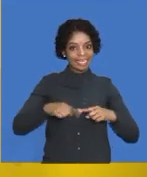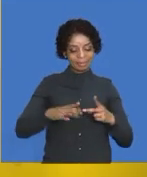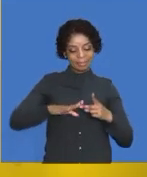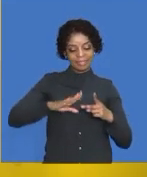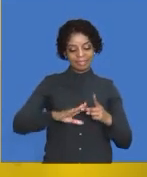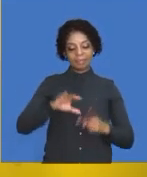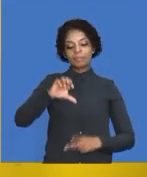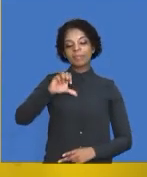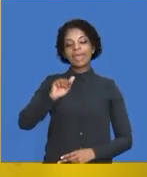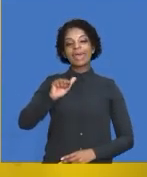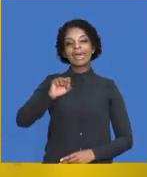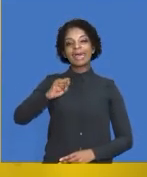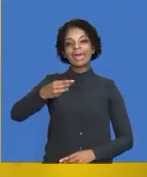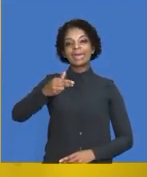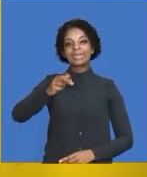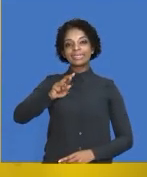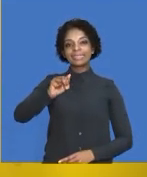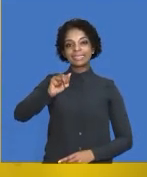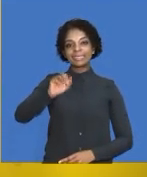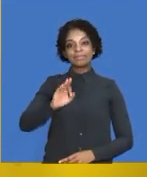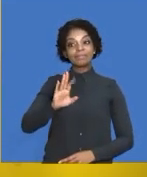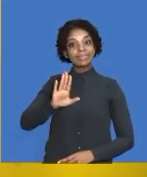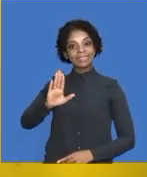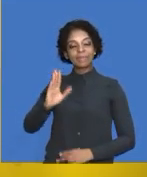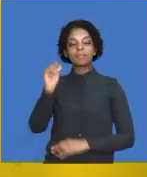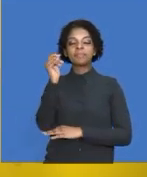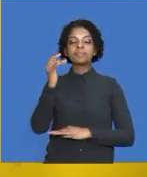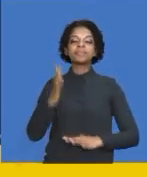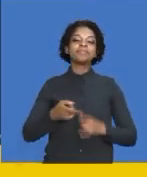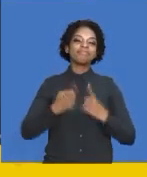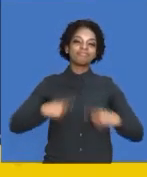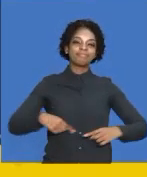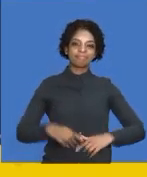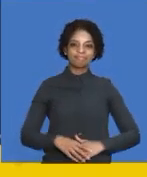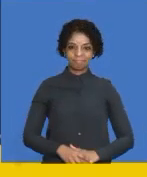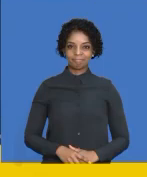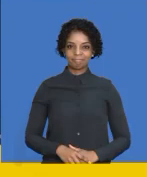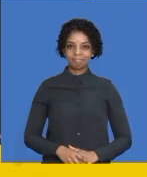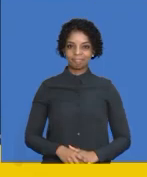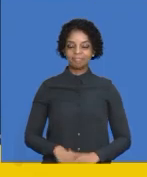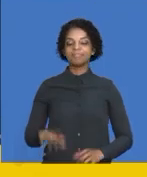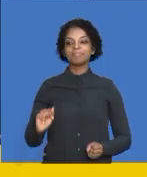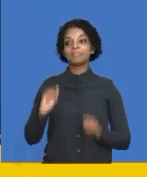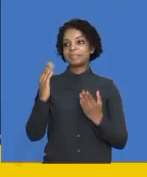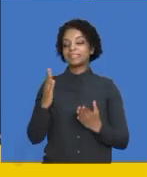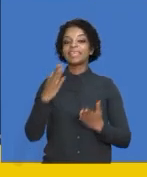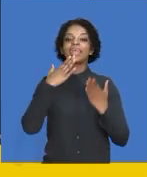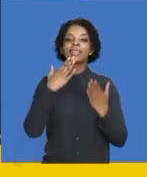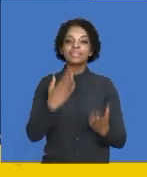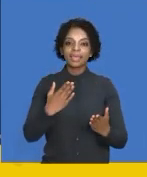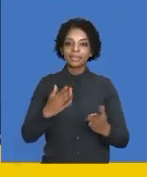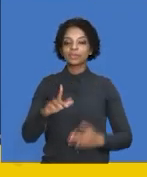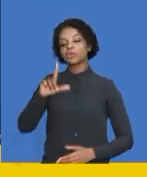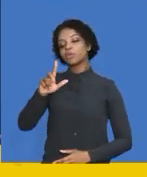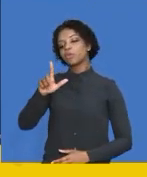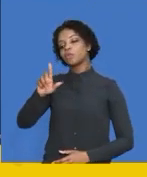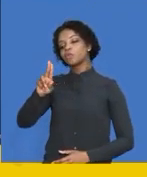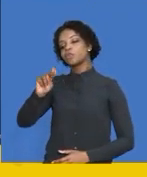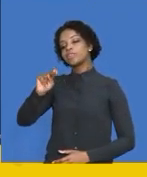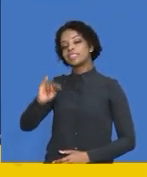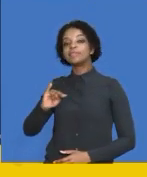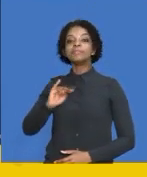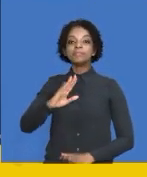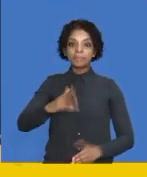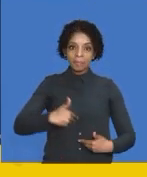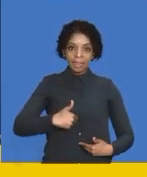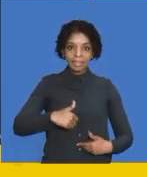teacher, Ashraf. Thank you so much, guys, and over to you. Thank you, Luni. Welcome, grade 12s. Yes, you're with